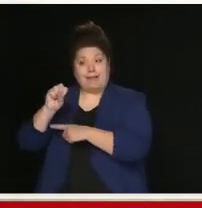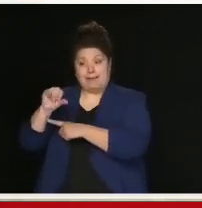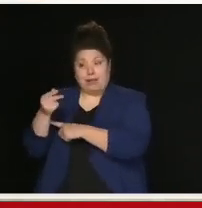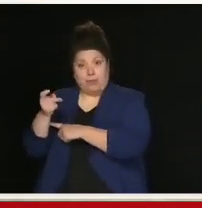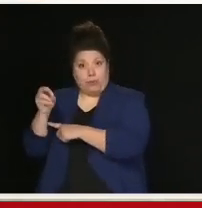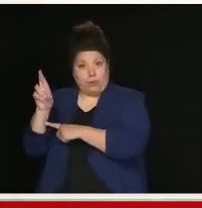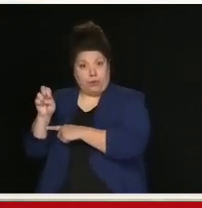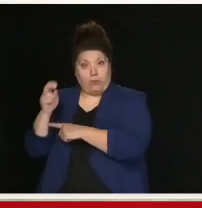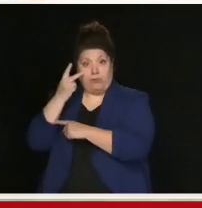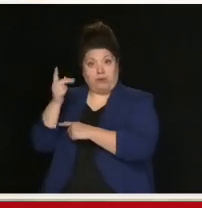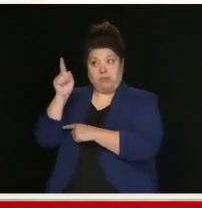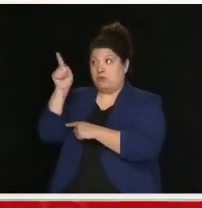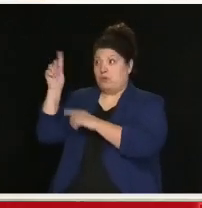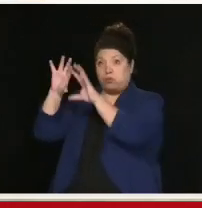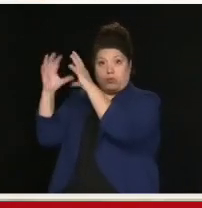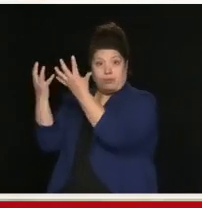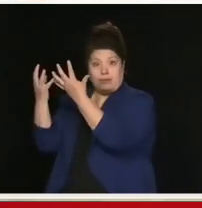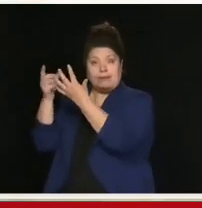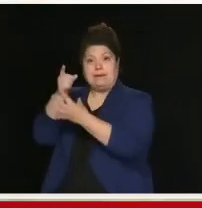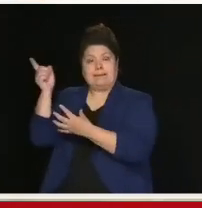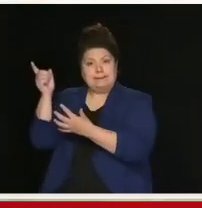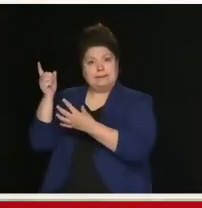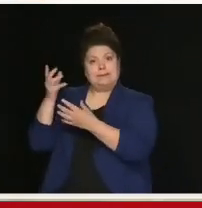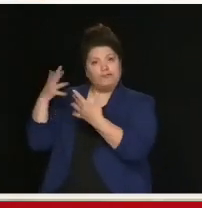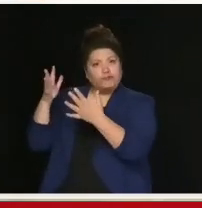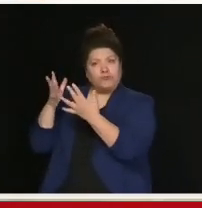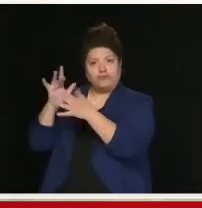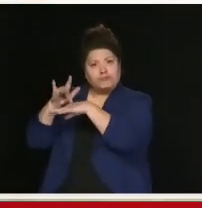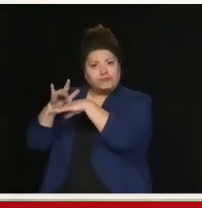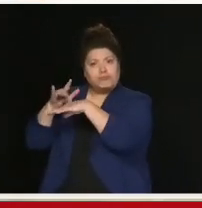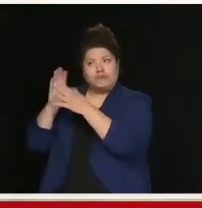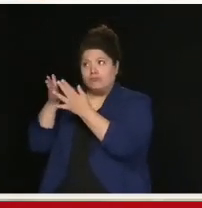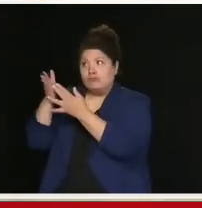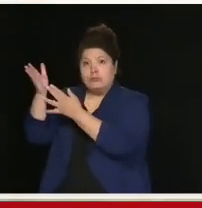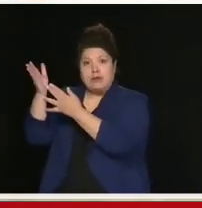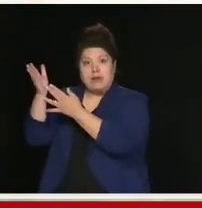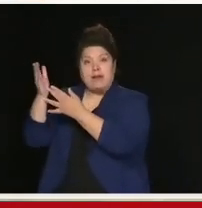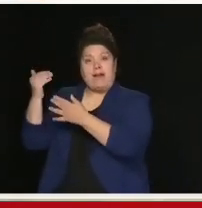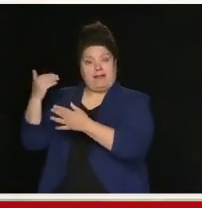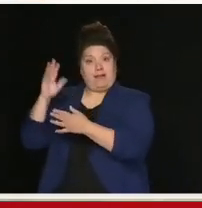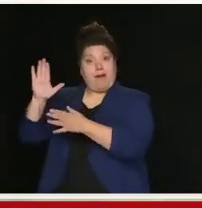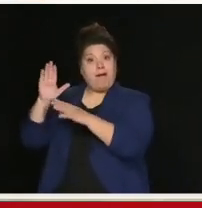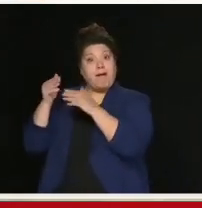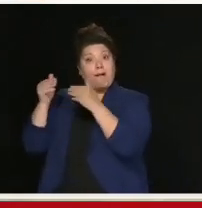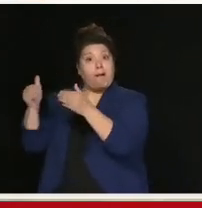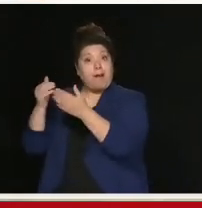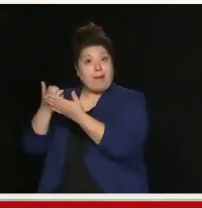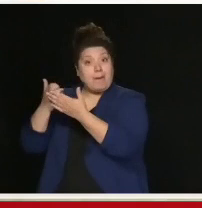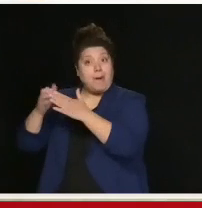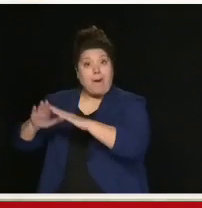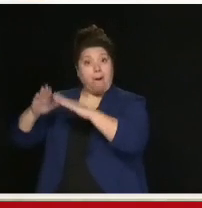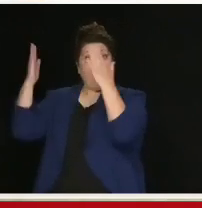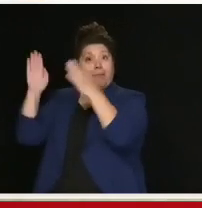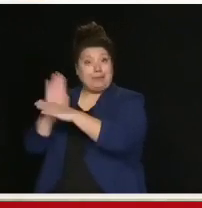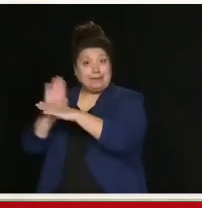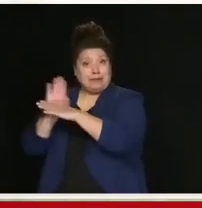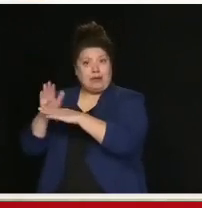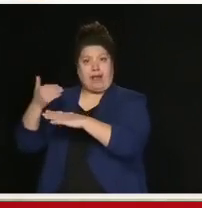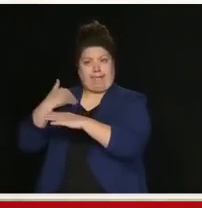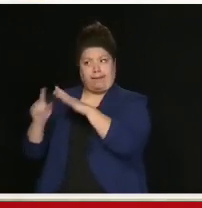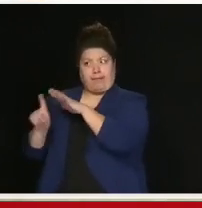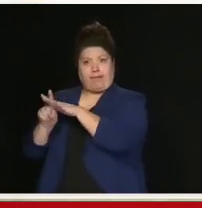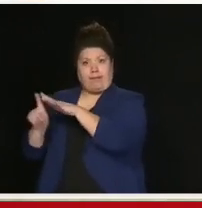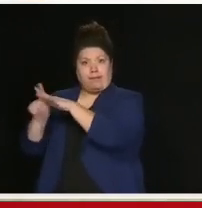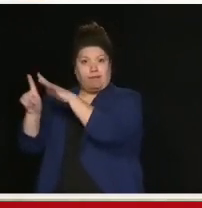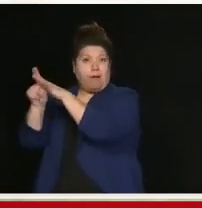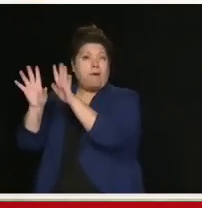the challenges associated with a reopening. Therefore, we must be very careful. Every place could